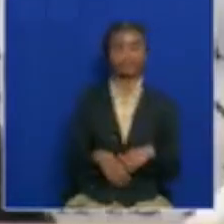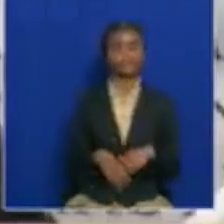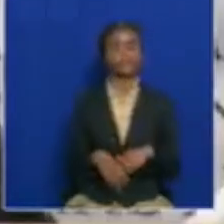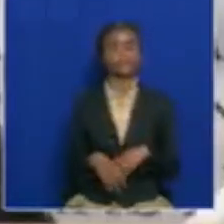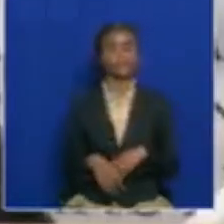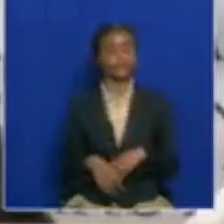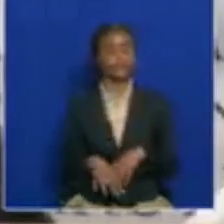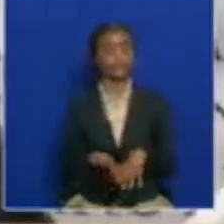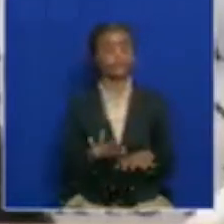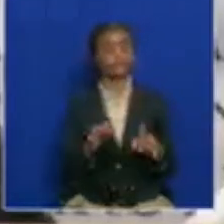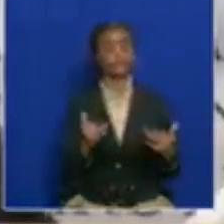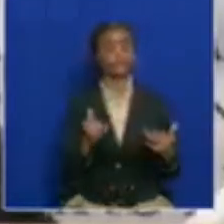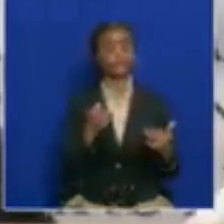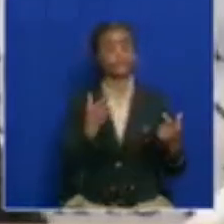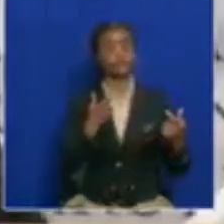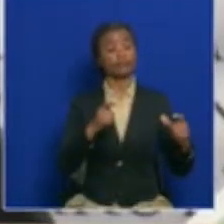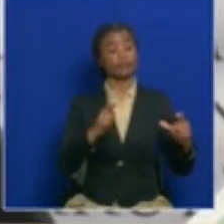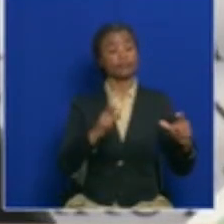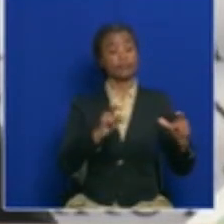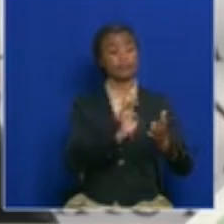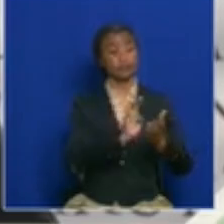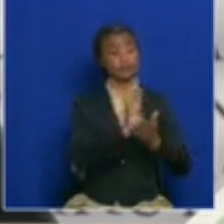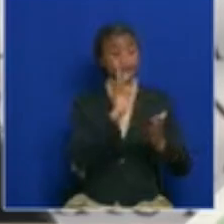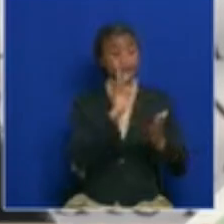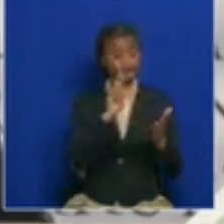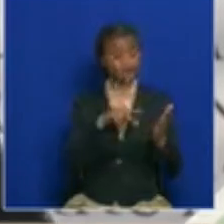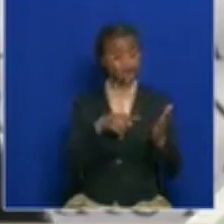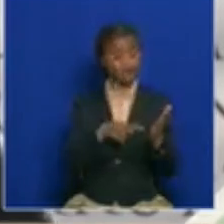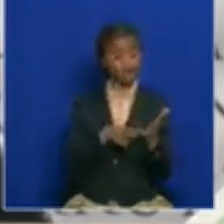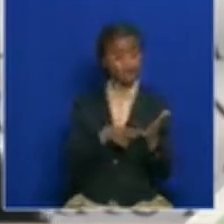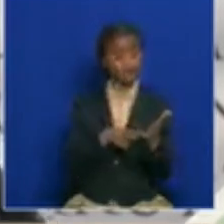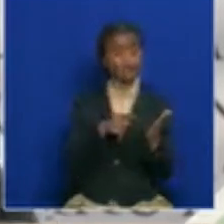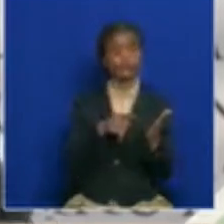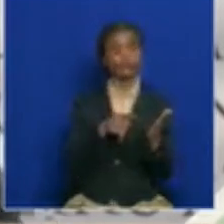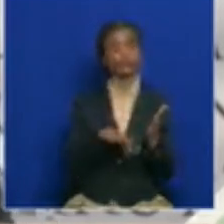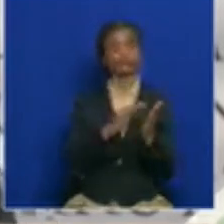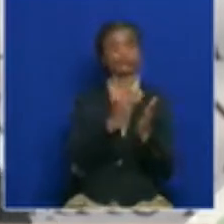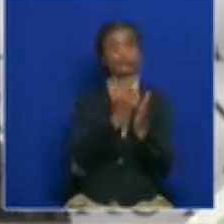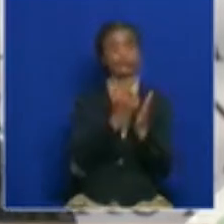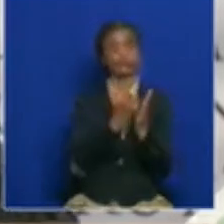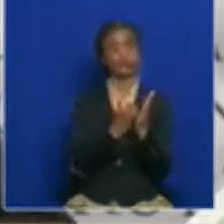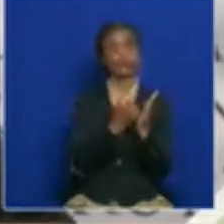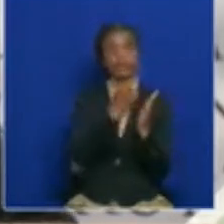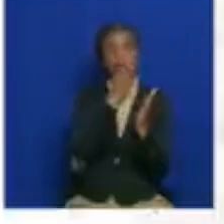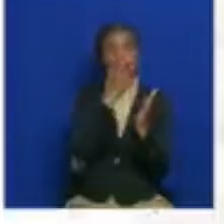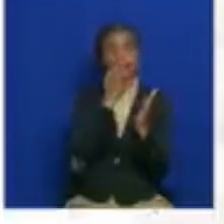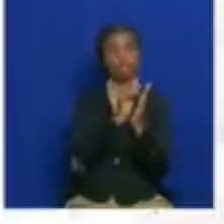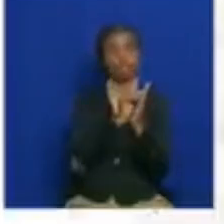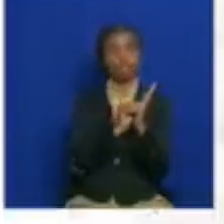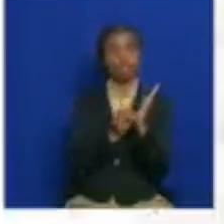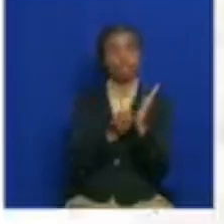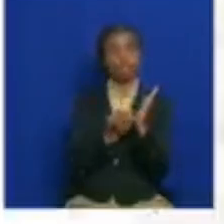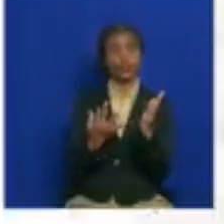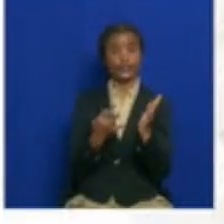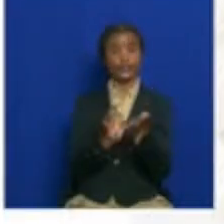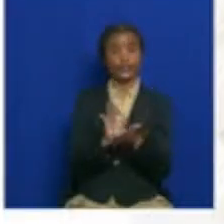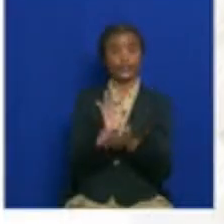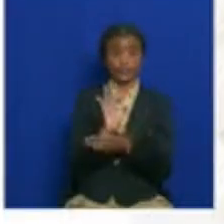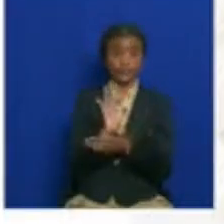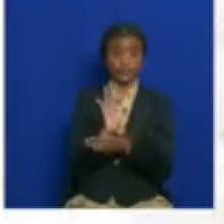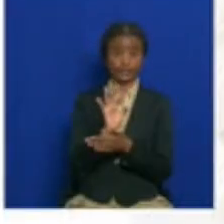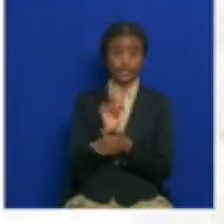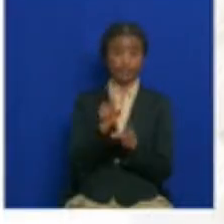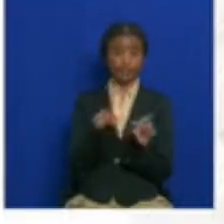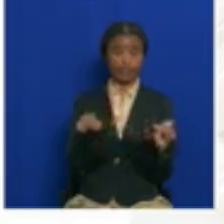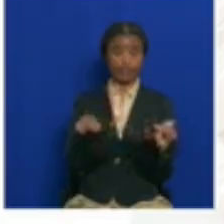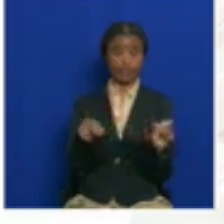paragraph 14, you have listed 13 persons there that you say are your co-accused in